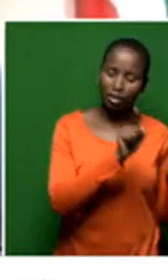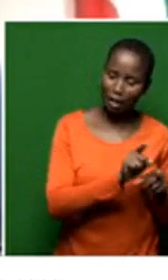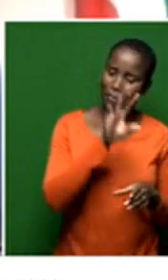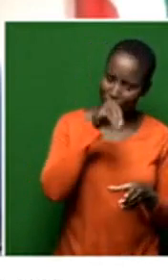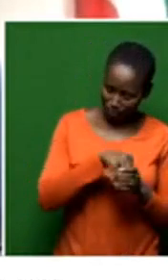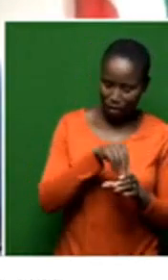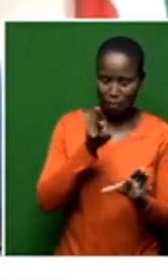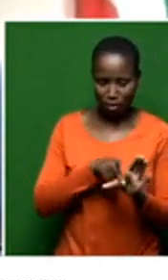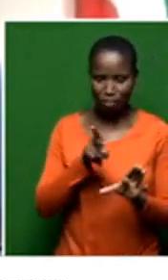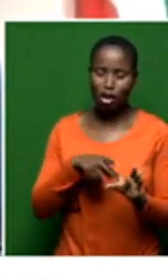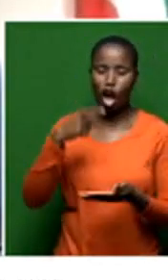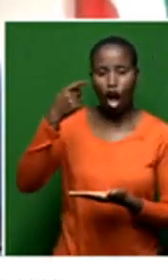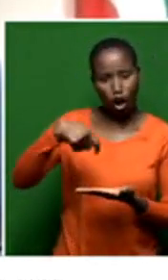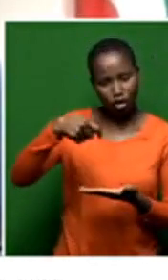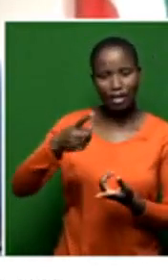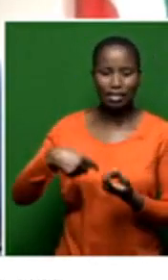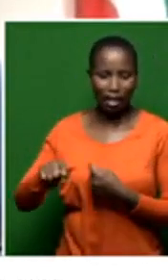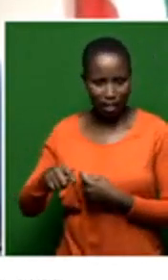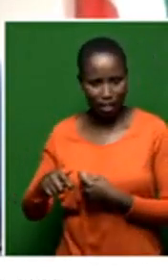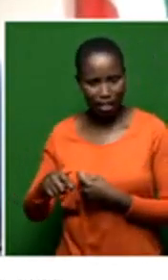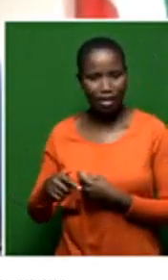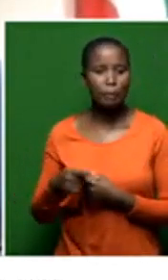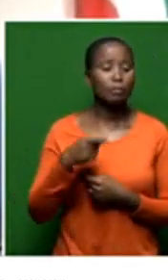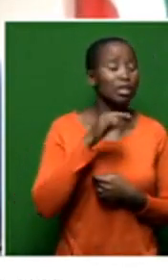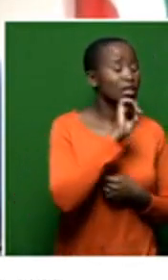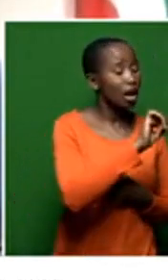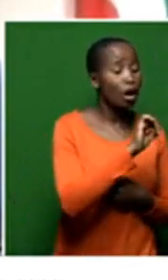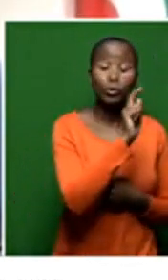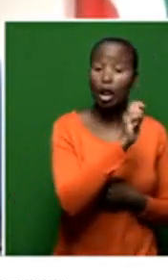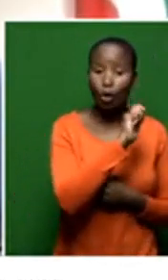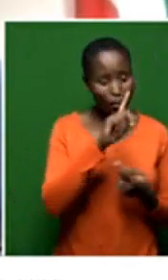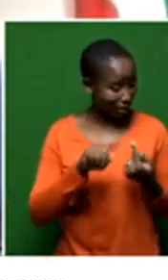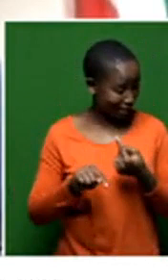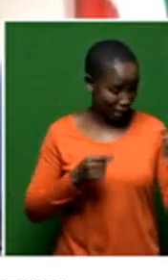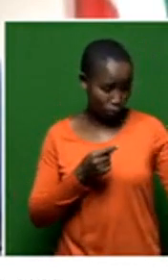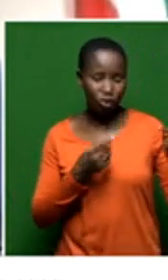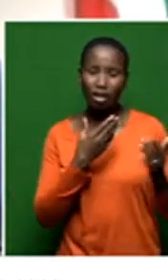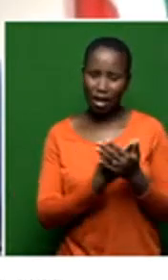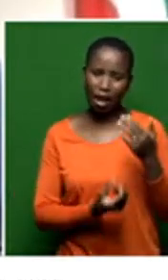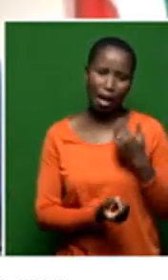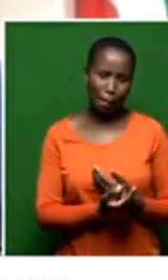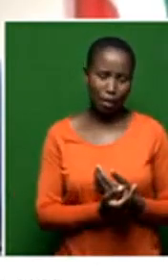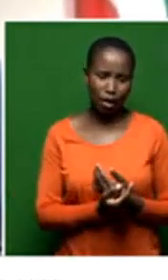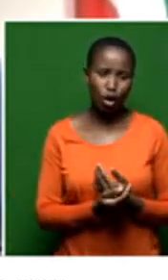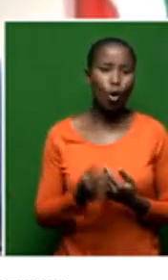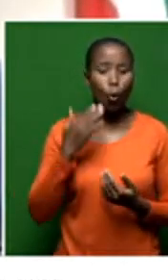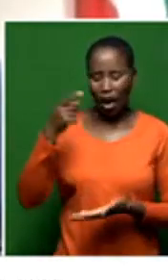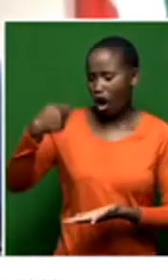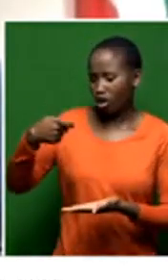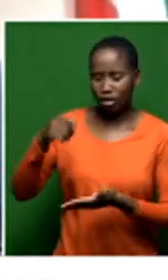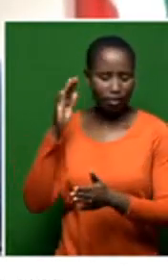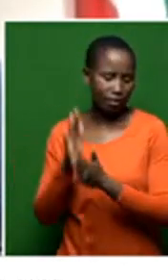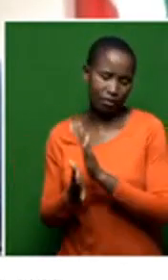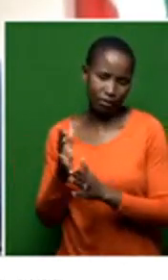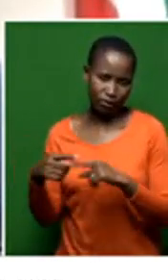auction. The adjudication of Telkom's dispute will happen when the auction would have long concluded. The auction is starting